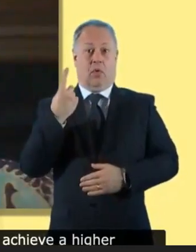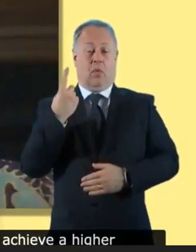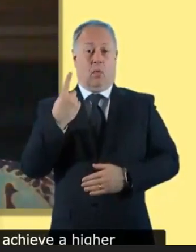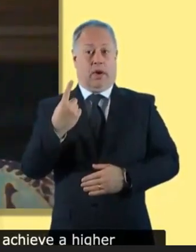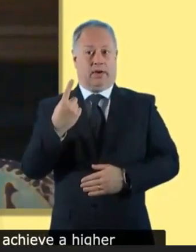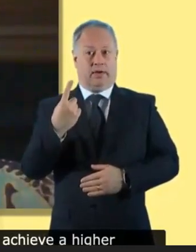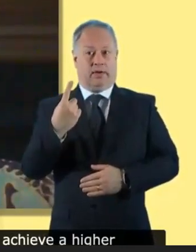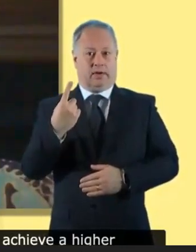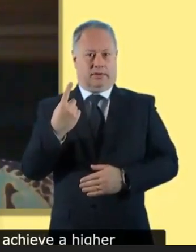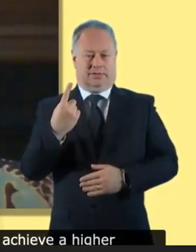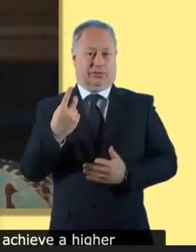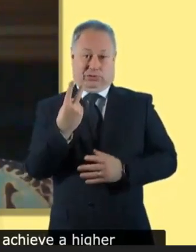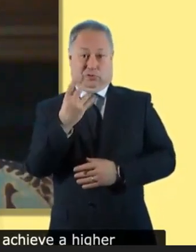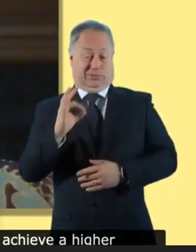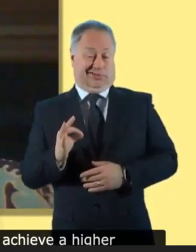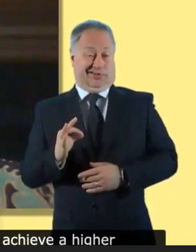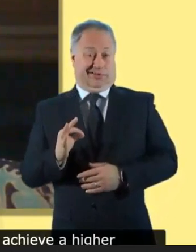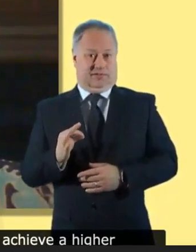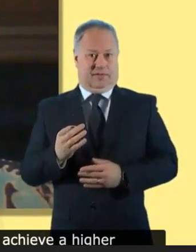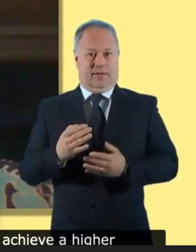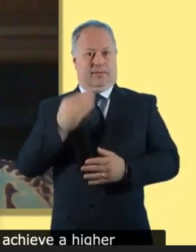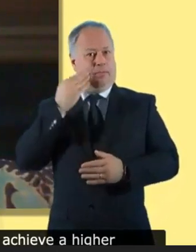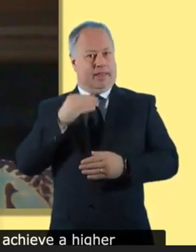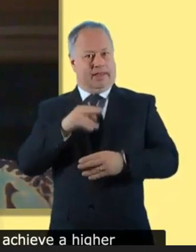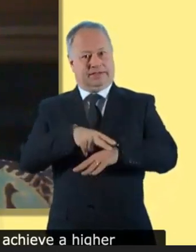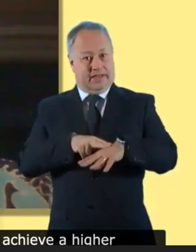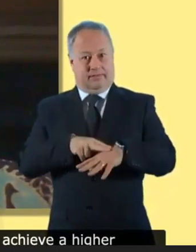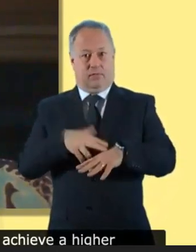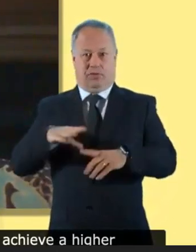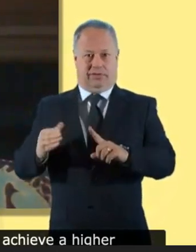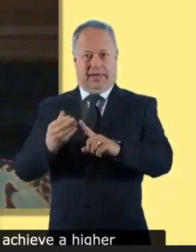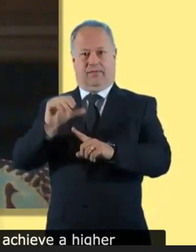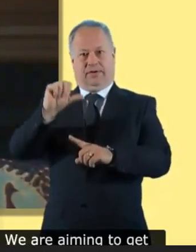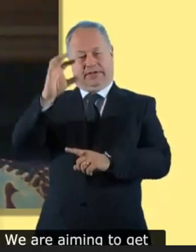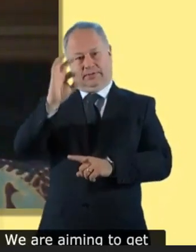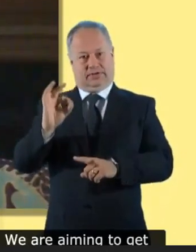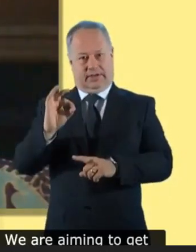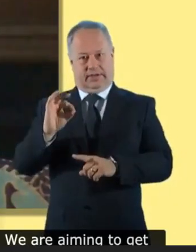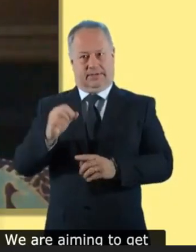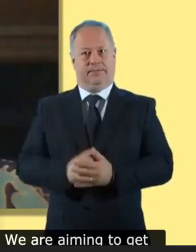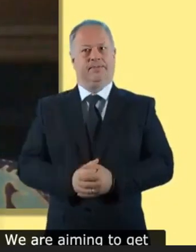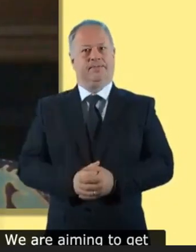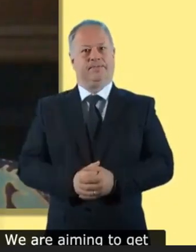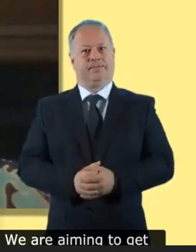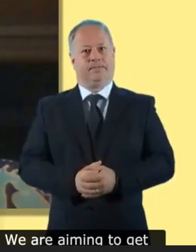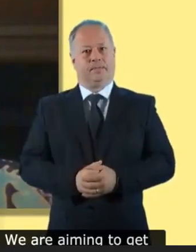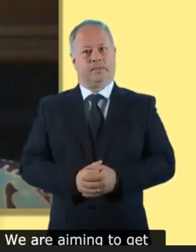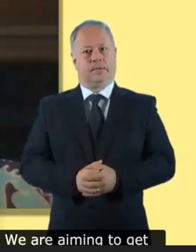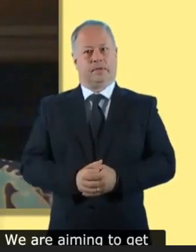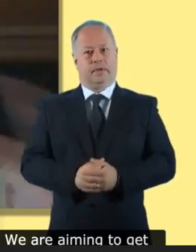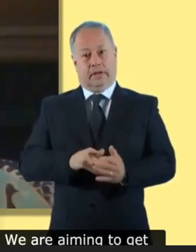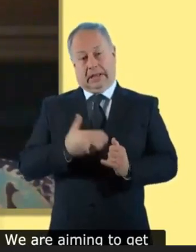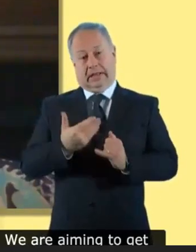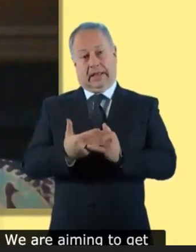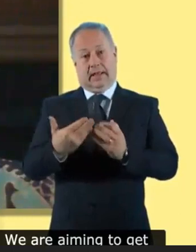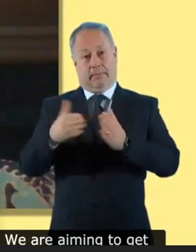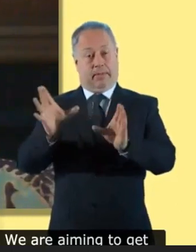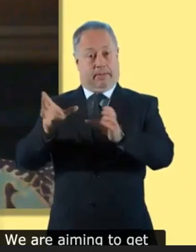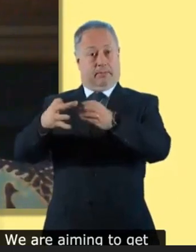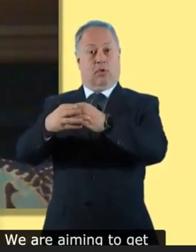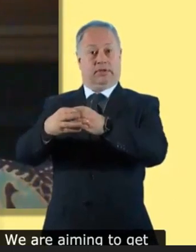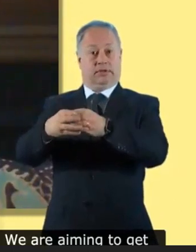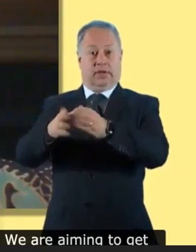2%. We are aiming to get to 6% by the end of our term here. Until public bodies are held accountable for